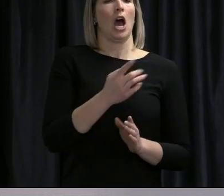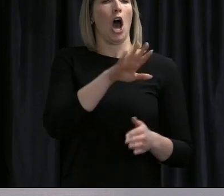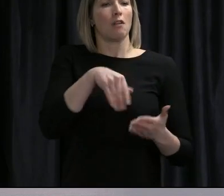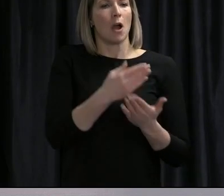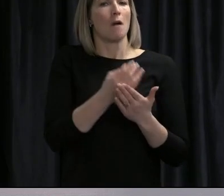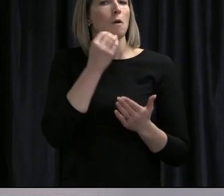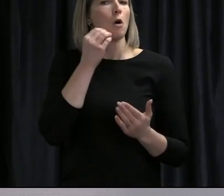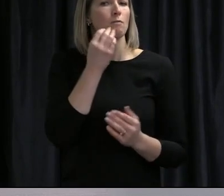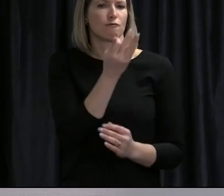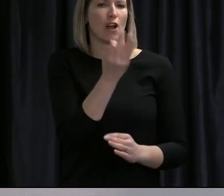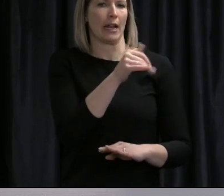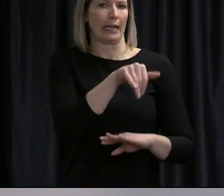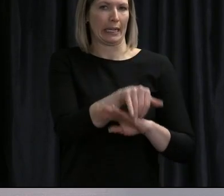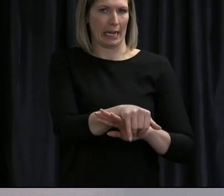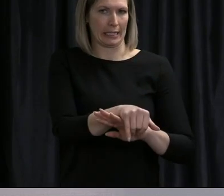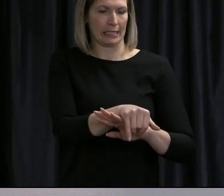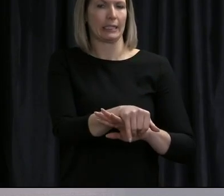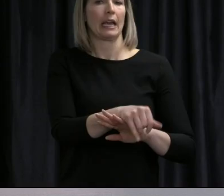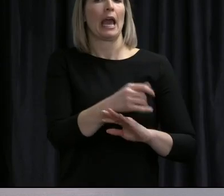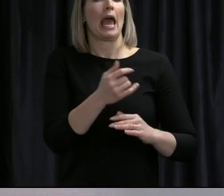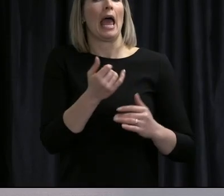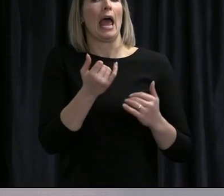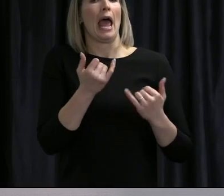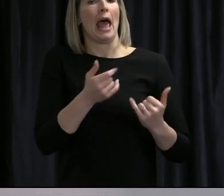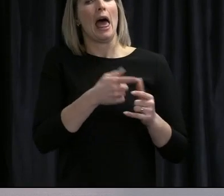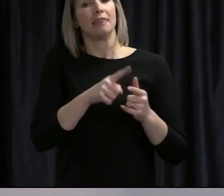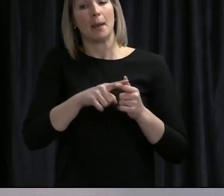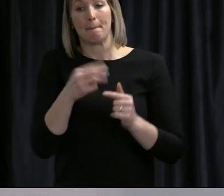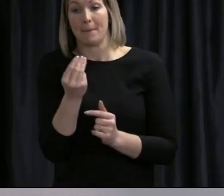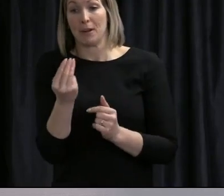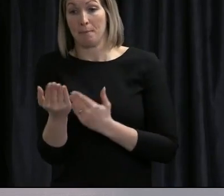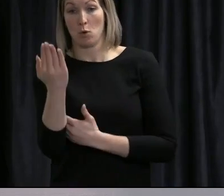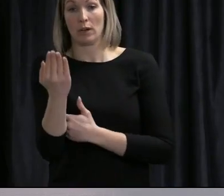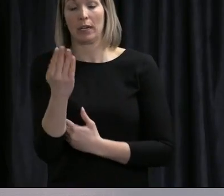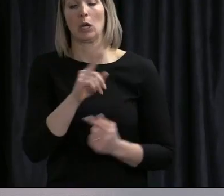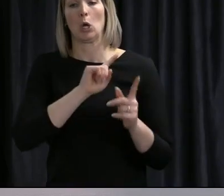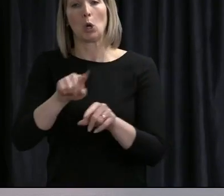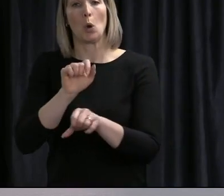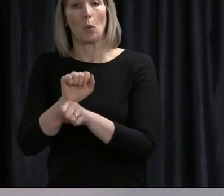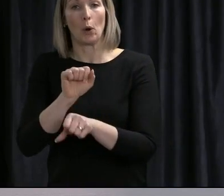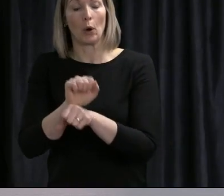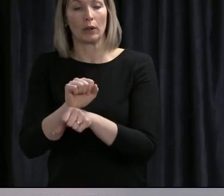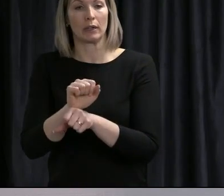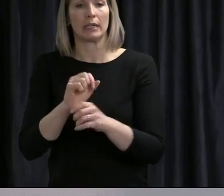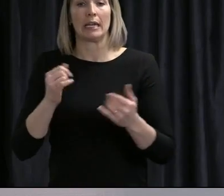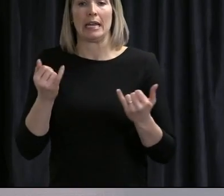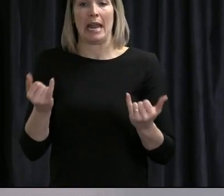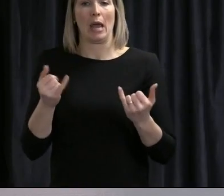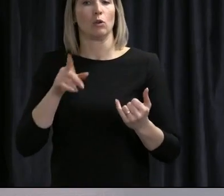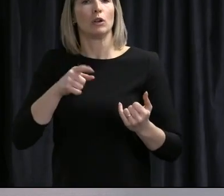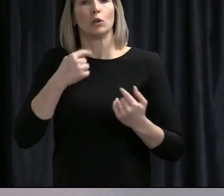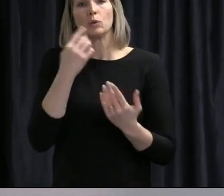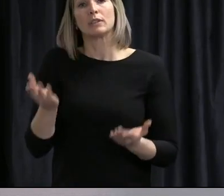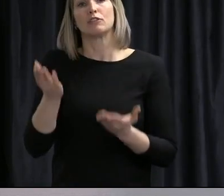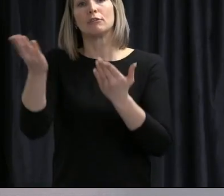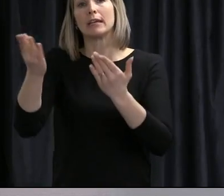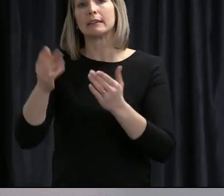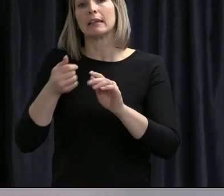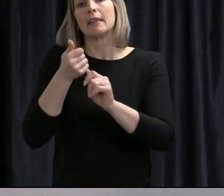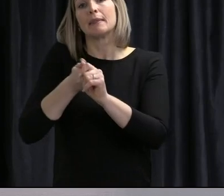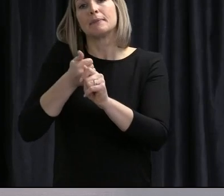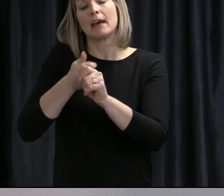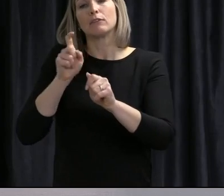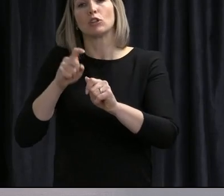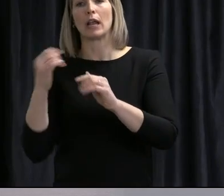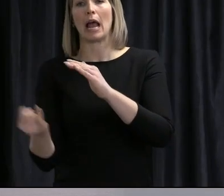on Friday? Are they now told to self-isolate? Well, right now, what we're seeing is those that can show up to work. That hasn't changed